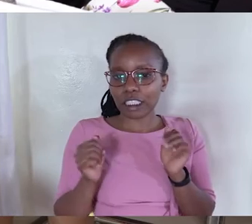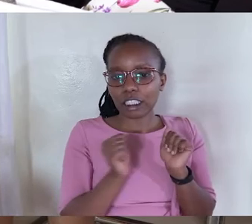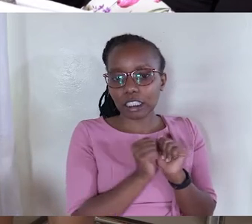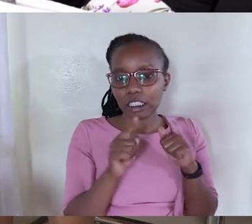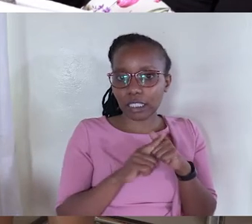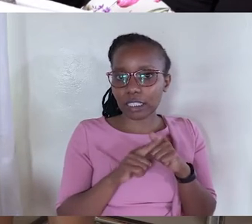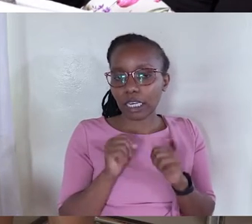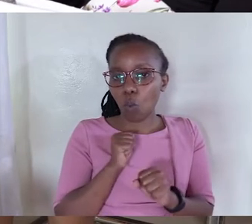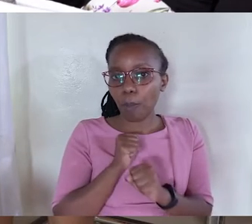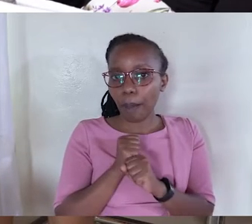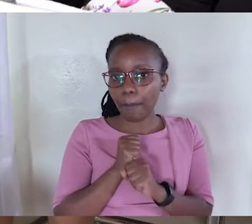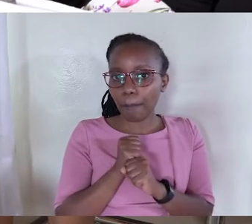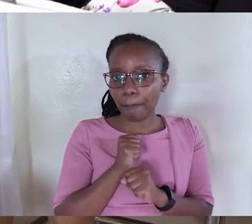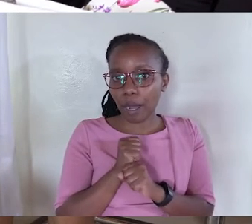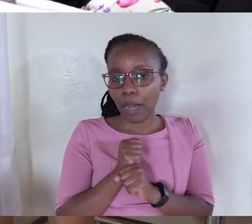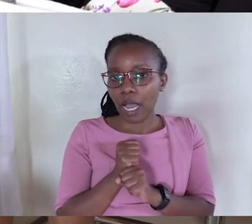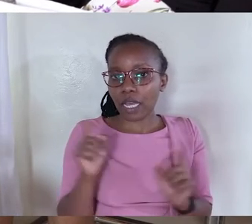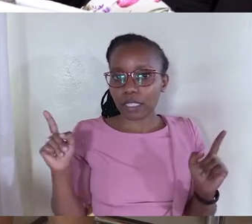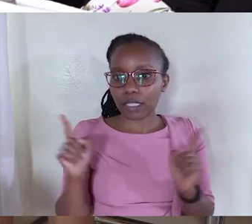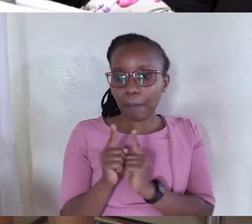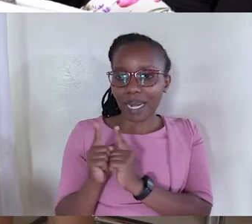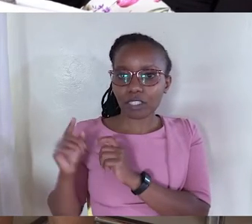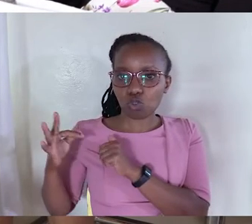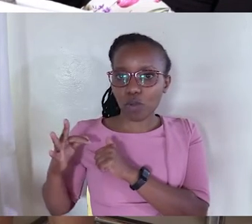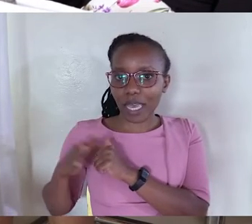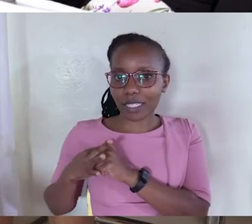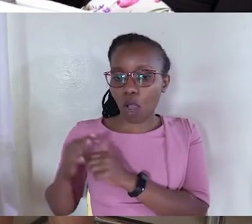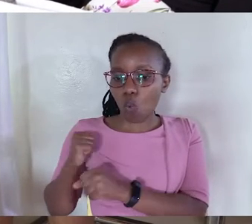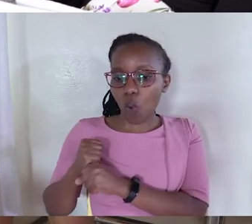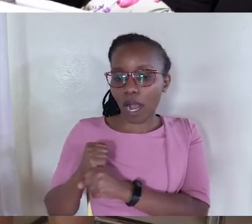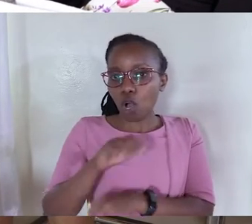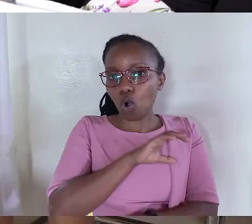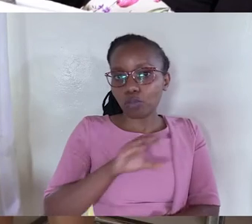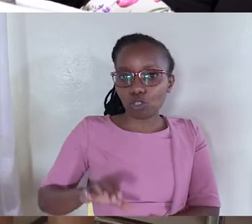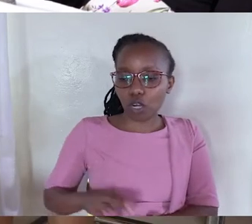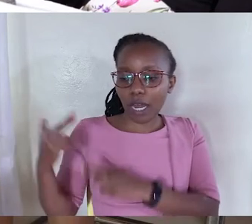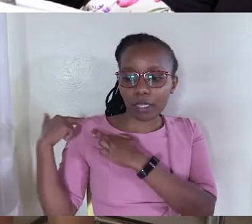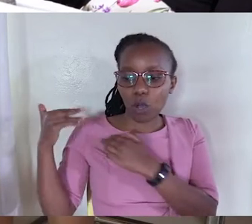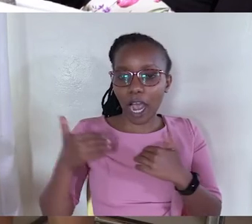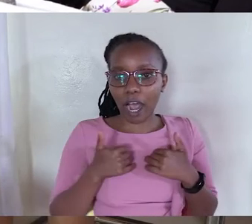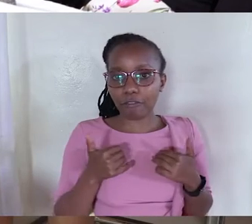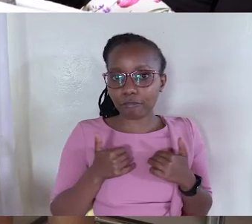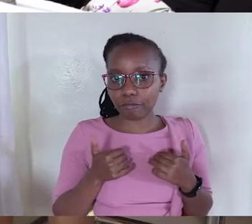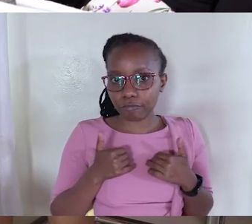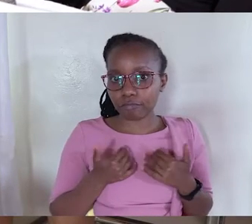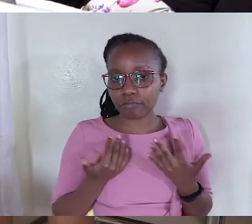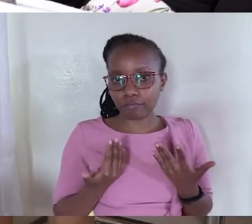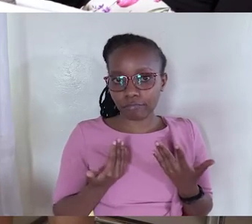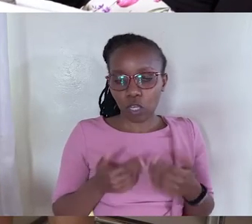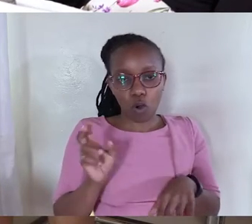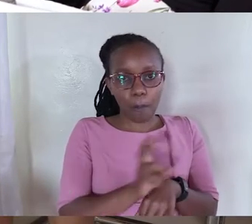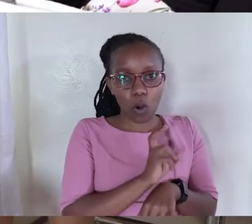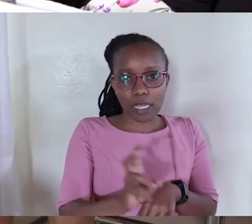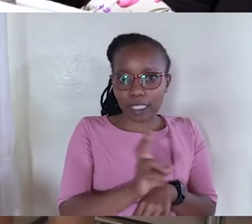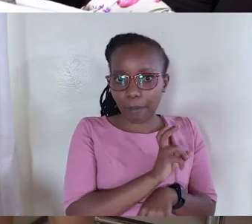16 functions, which are summarized into 8. The commission has a mandate to carry out